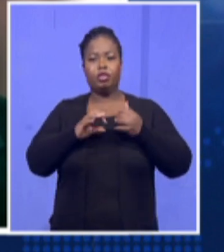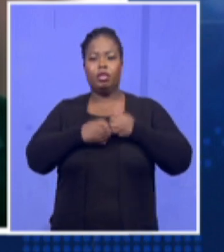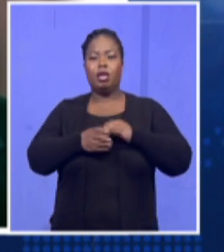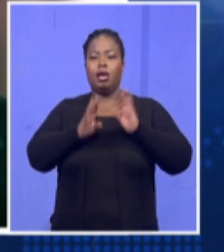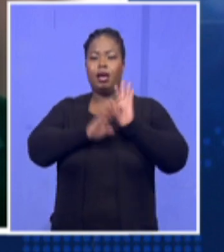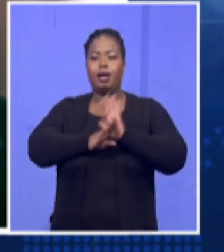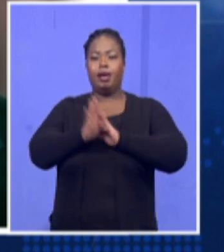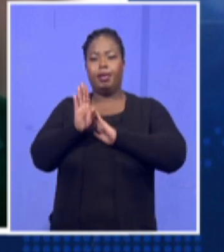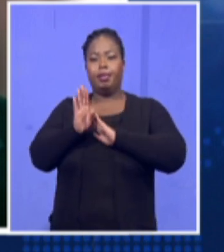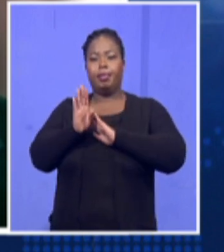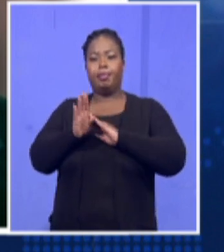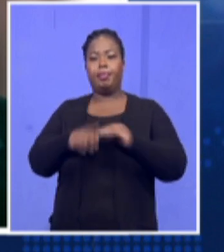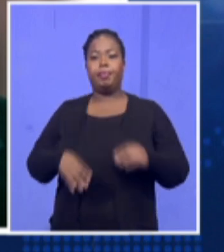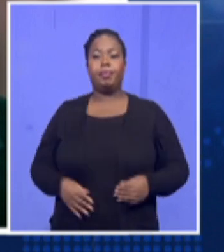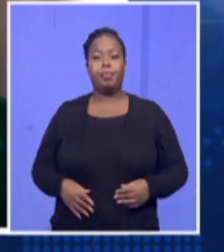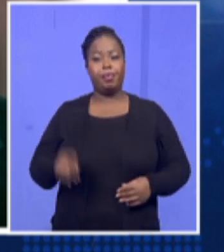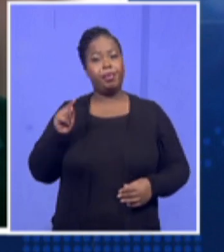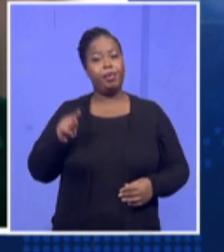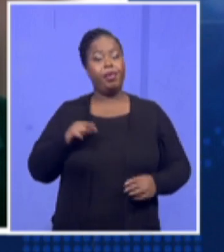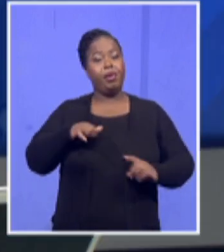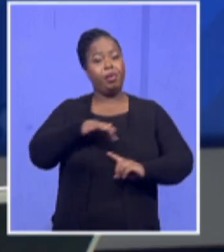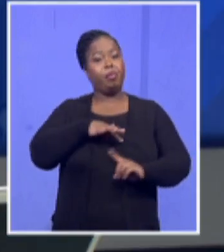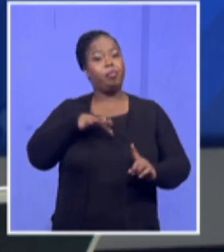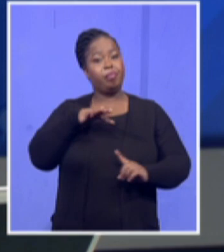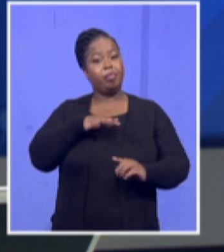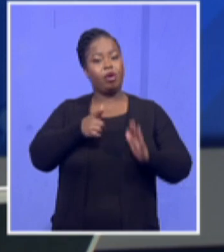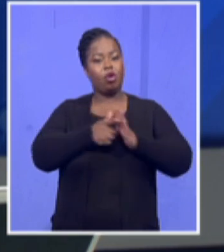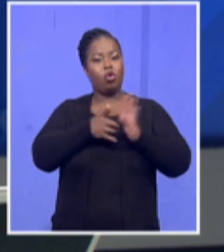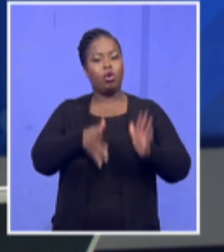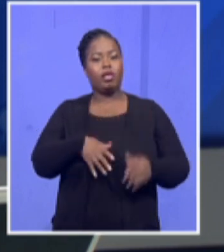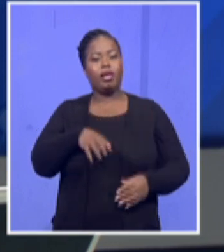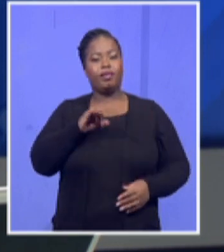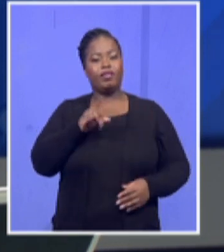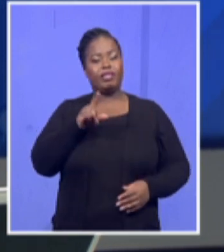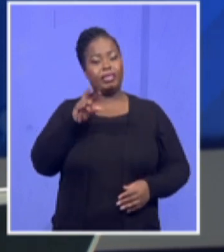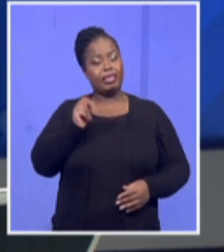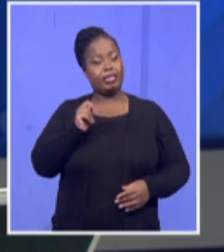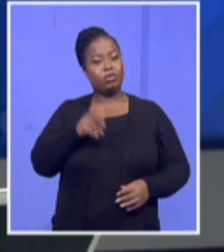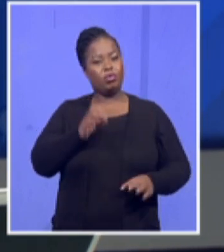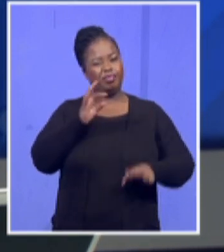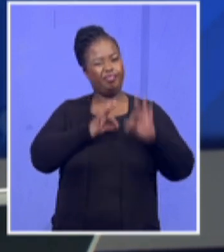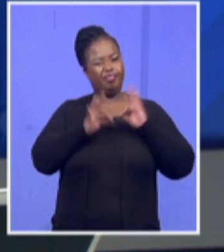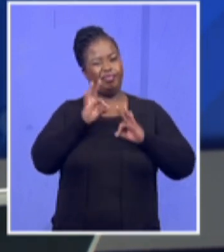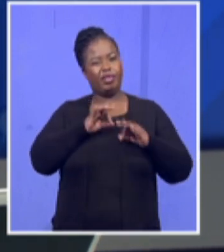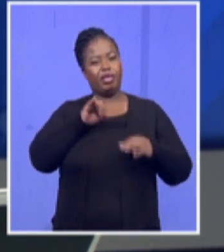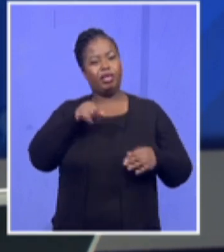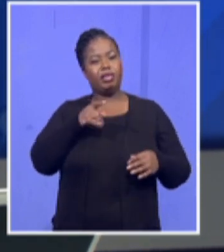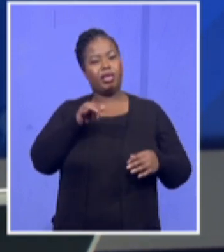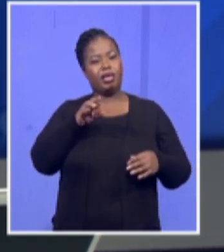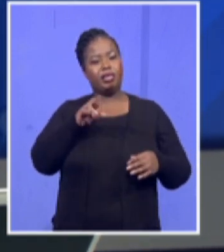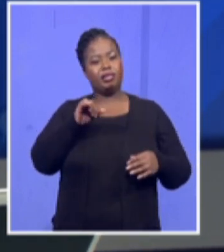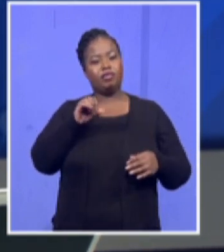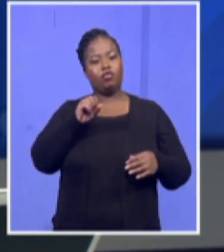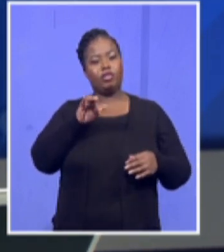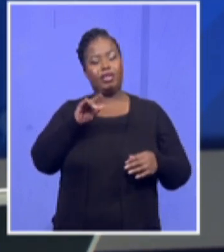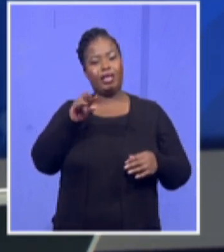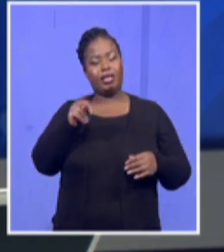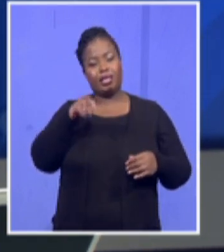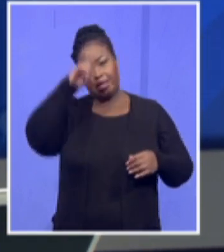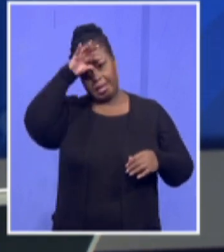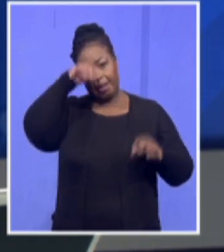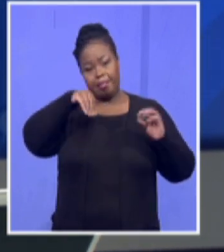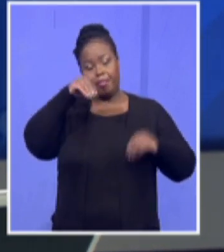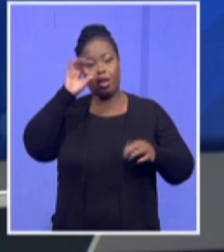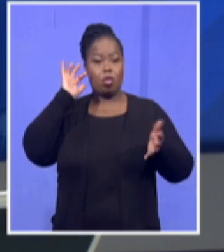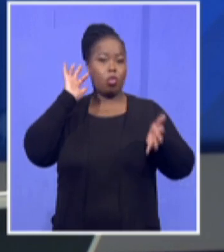there is Francois Joubert, an environmental lawyer at Fasken Attorneys, talking to us about that Jagersfontein mine disaster that has left